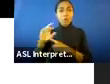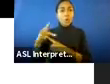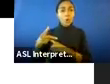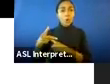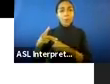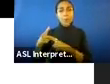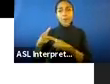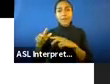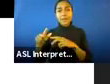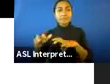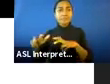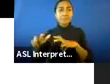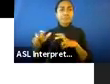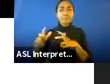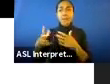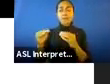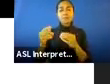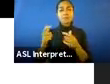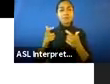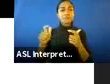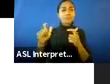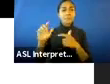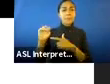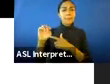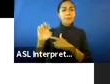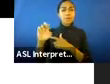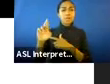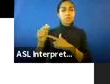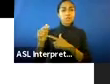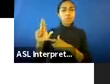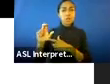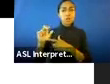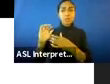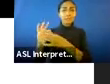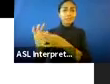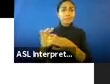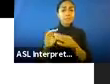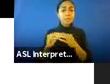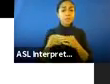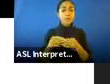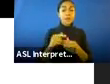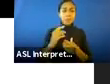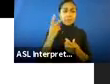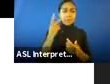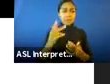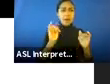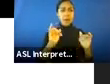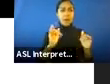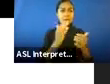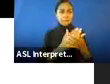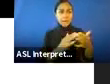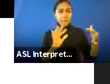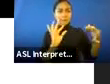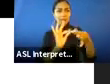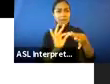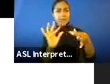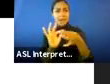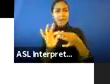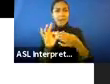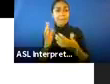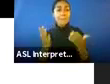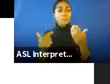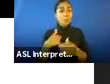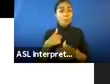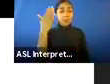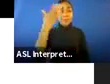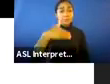mergers and connections that we don't normally think of. We don't normally notice that